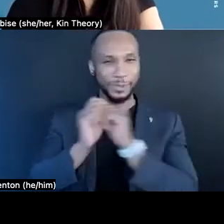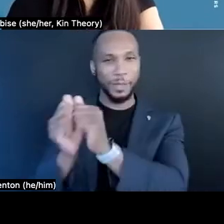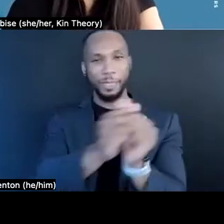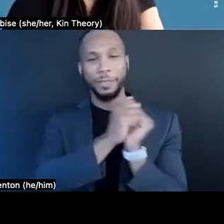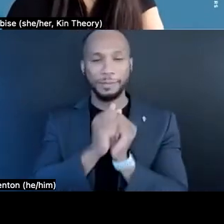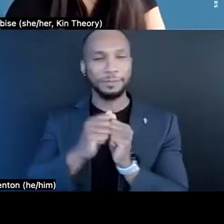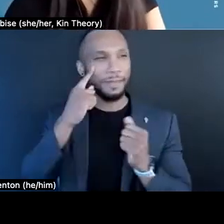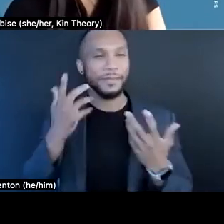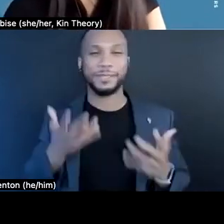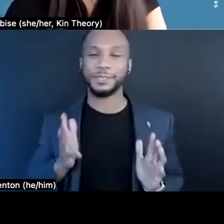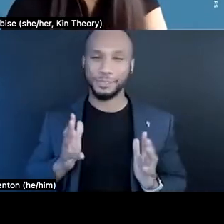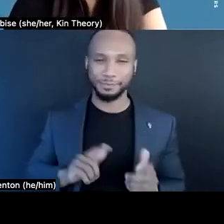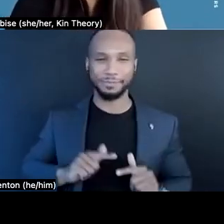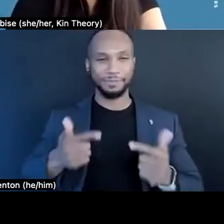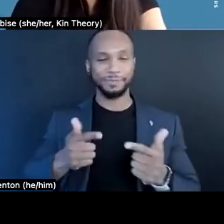está ahí.